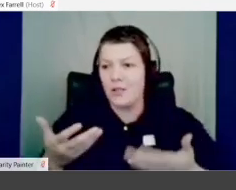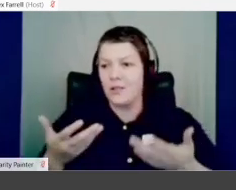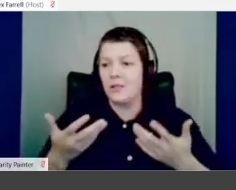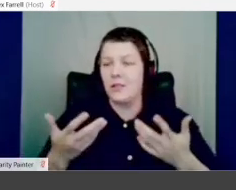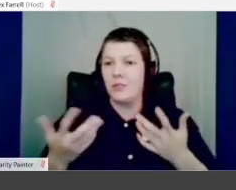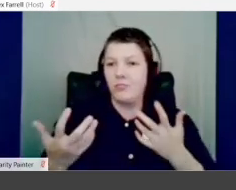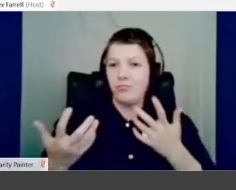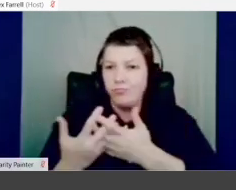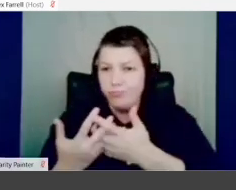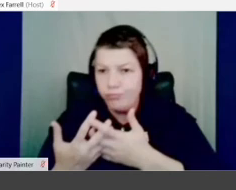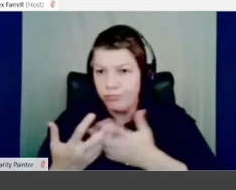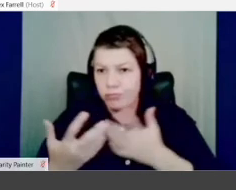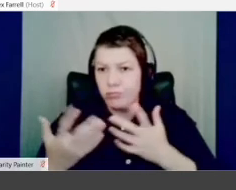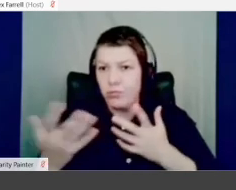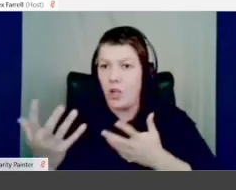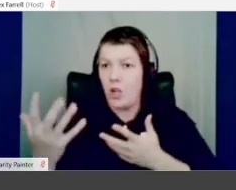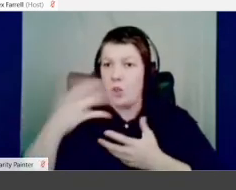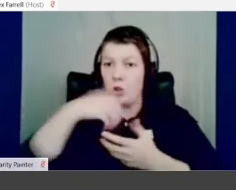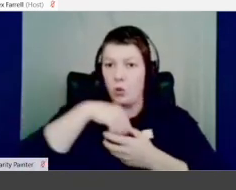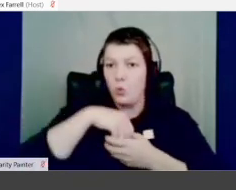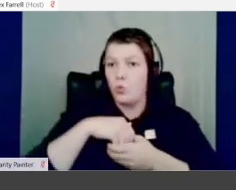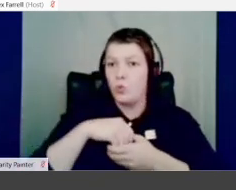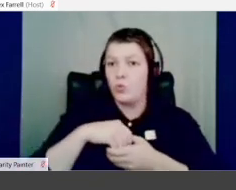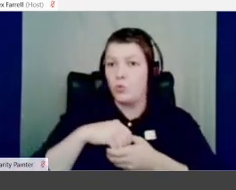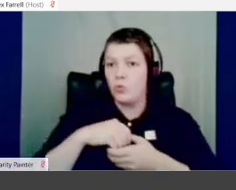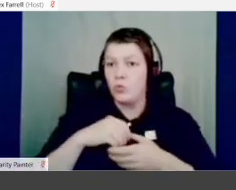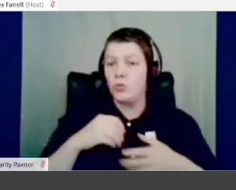voice, for inclusivity and equity.